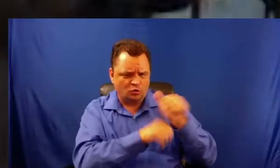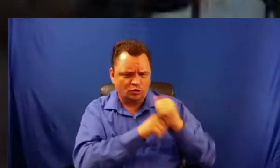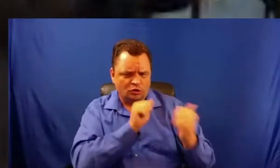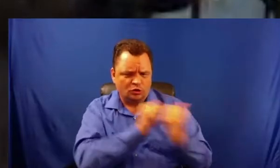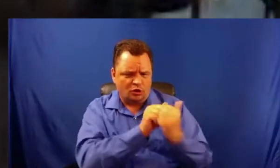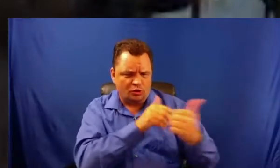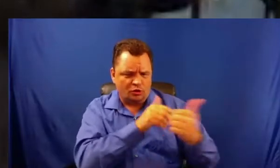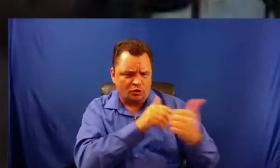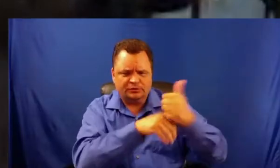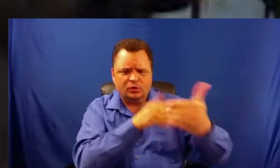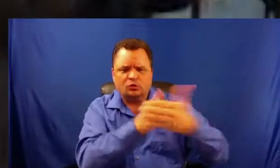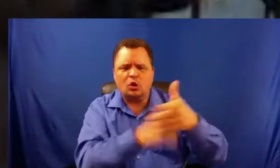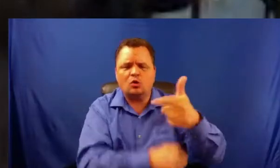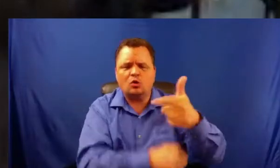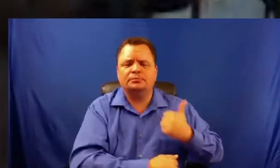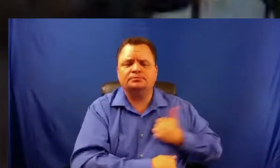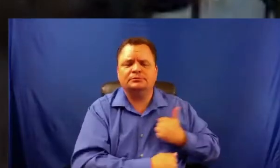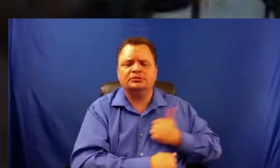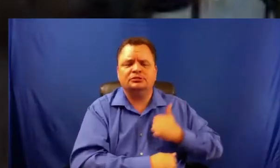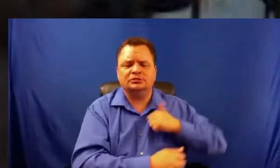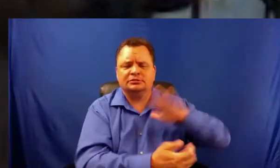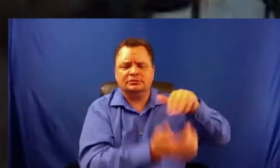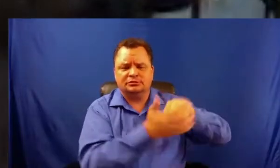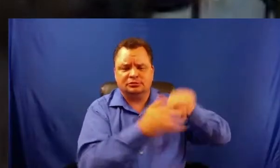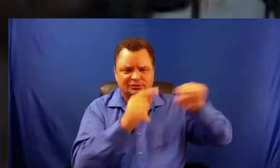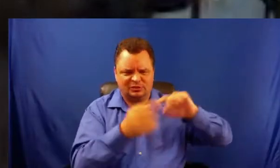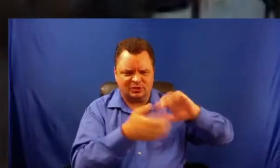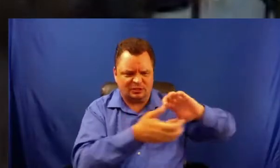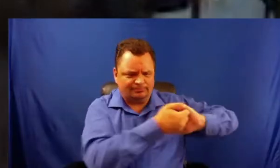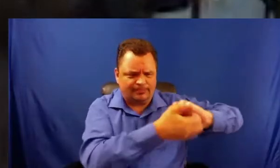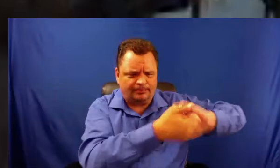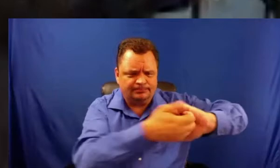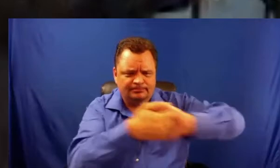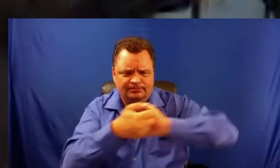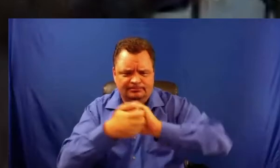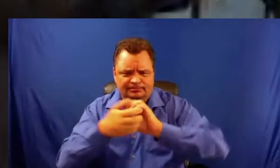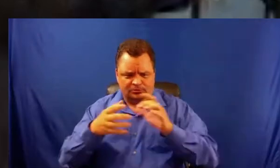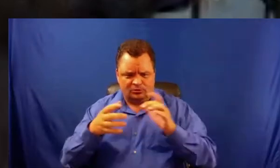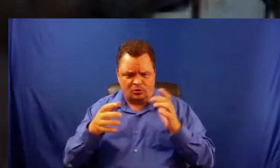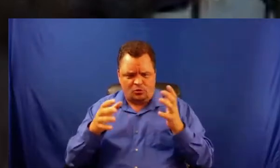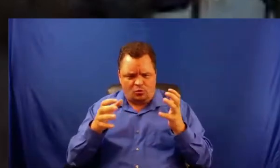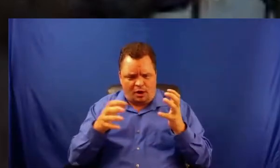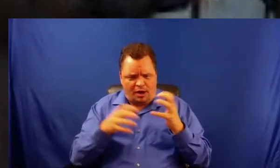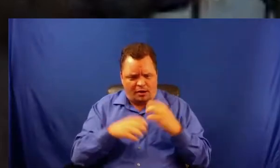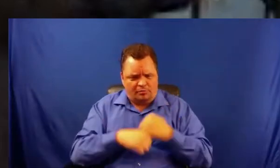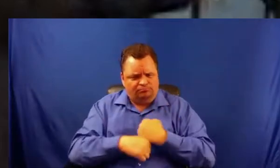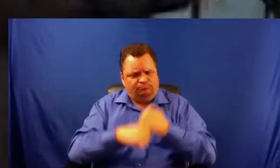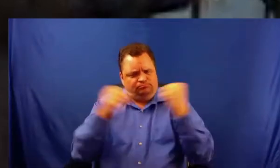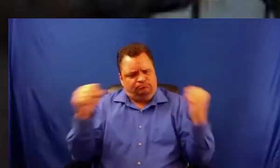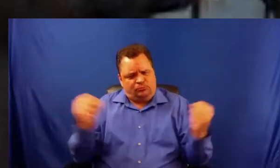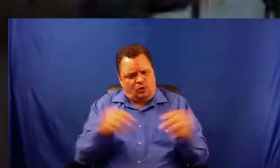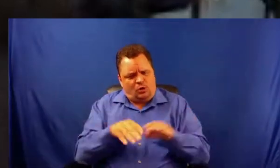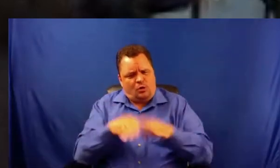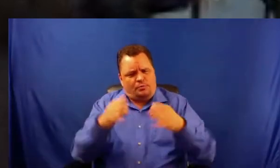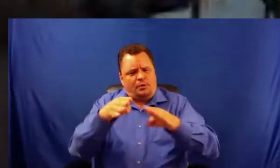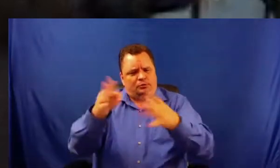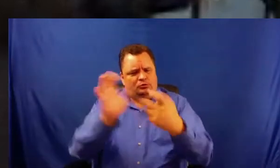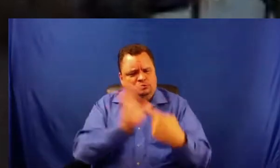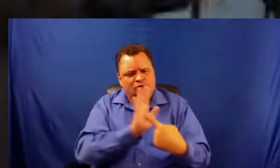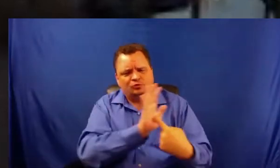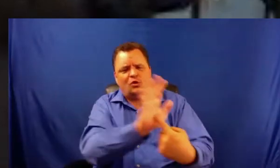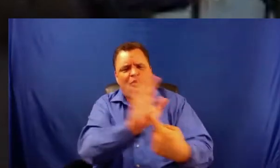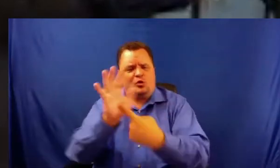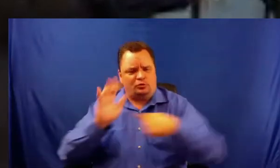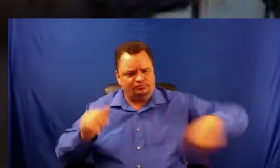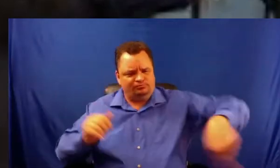we're providing and have been committed to providing transparent data with what we have, I think that the questions are